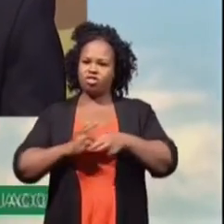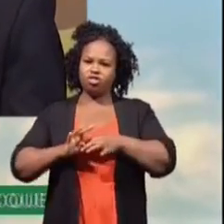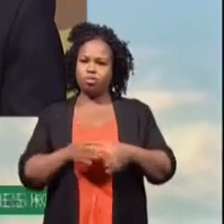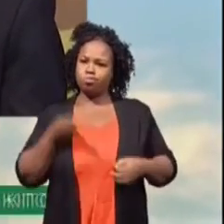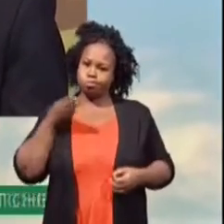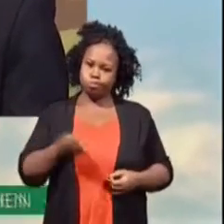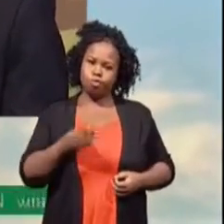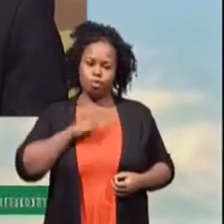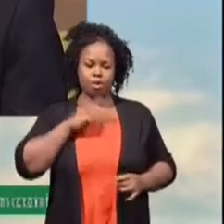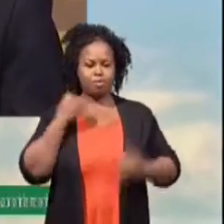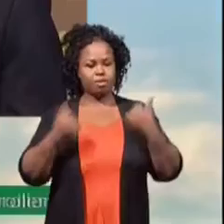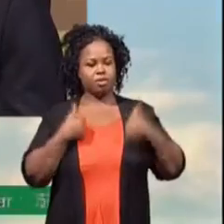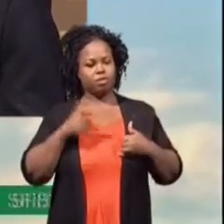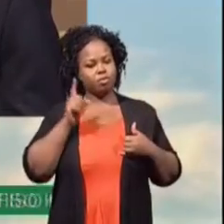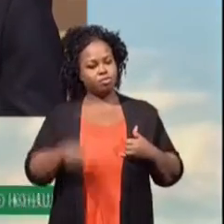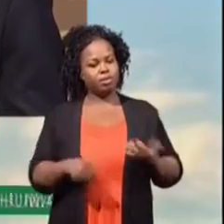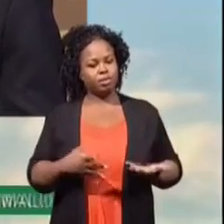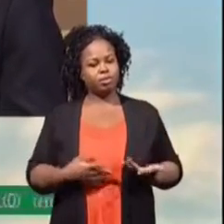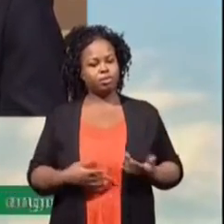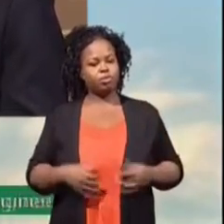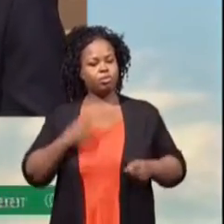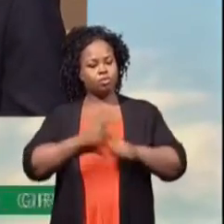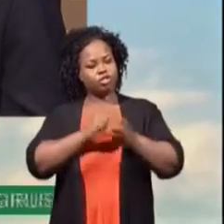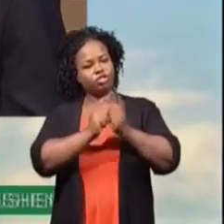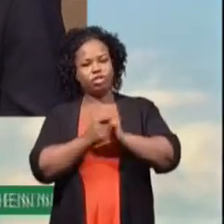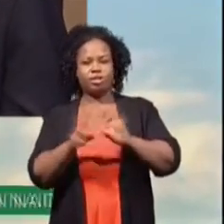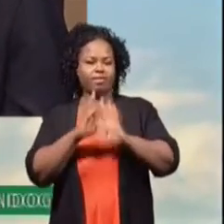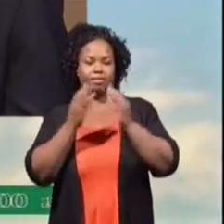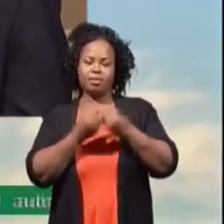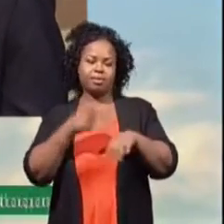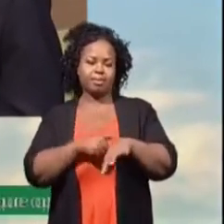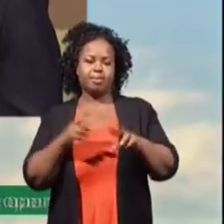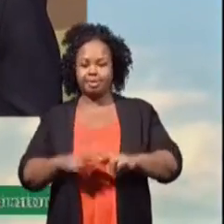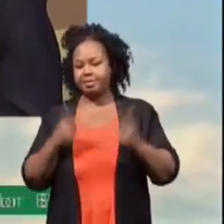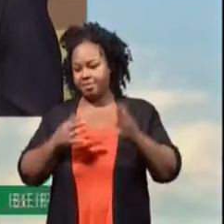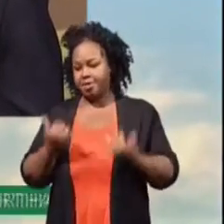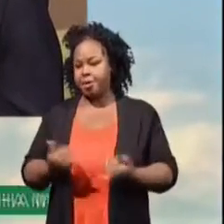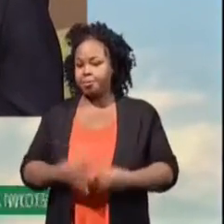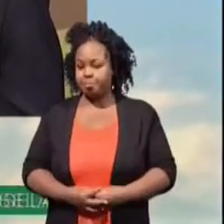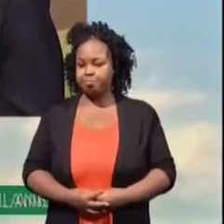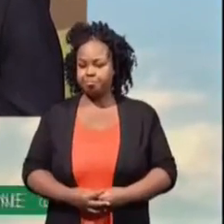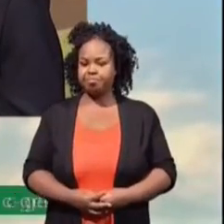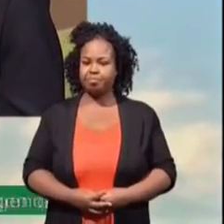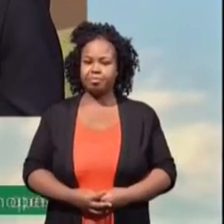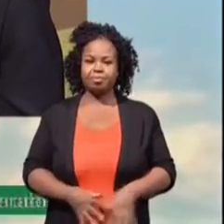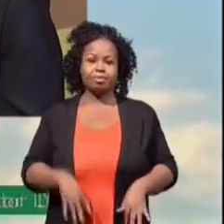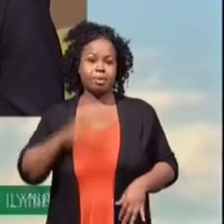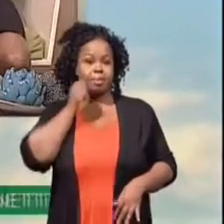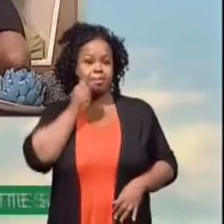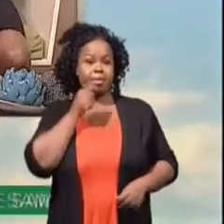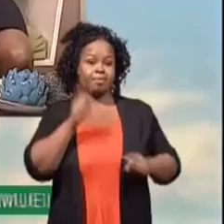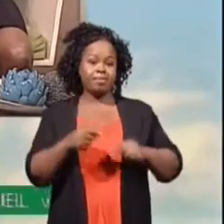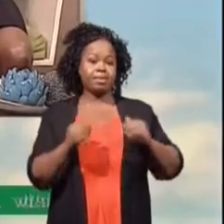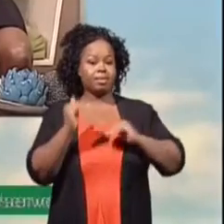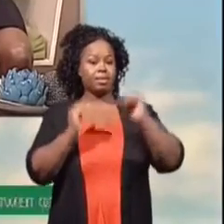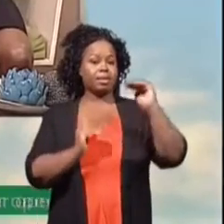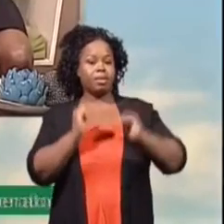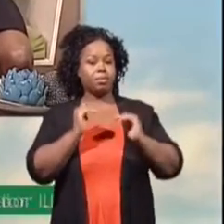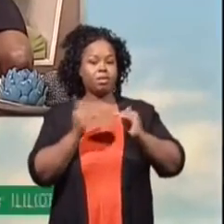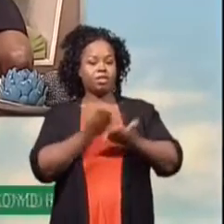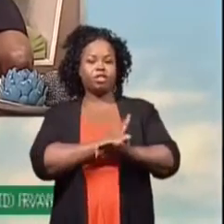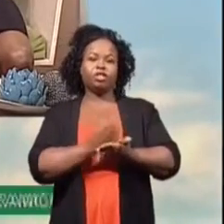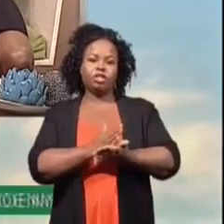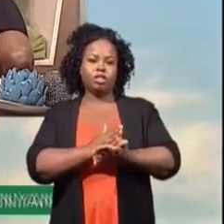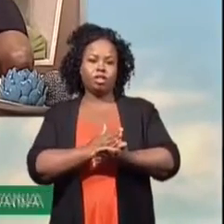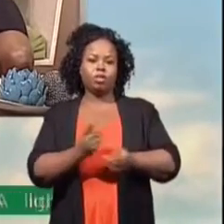are there to be enjoyed. So, handlingly, we must change. Relationships are there to be enjoyed. Should men equally share